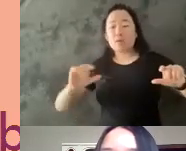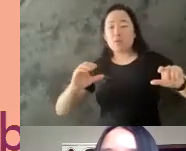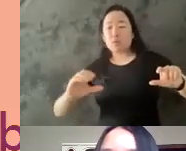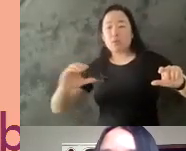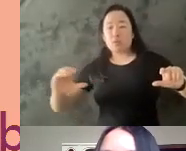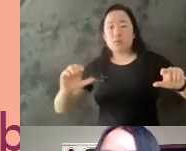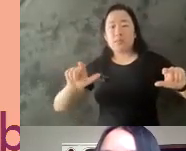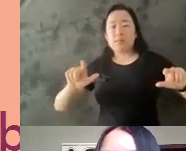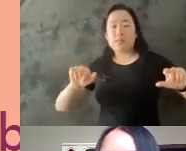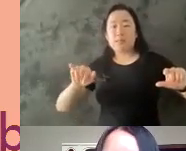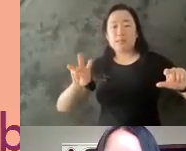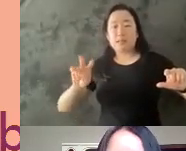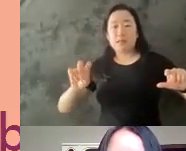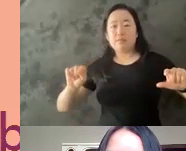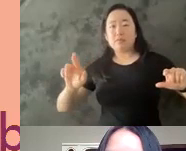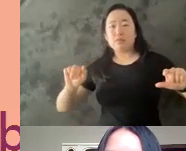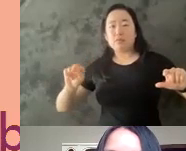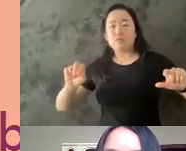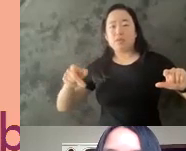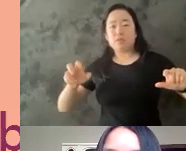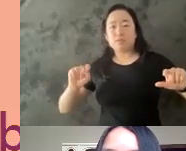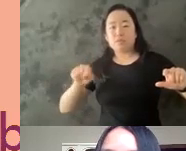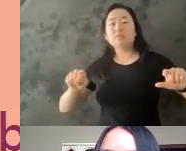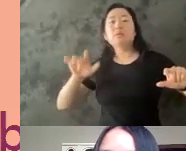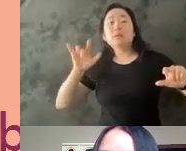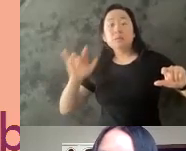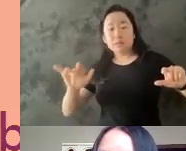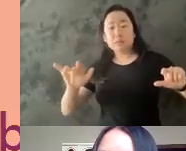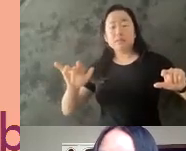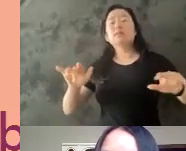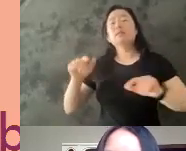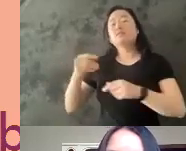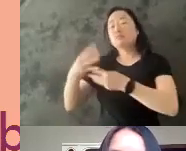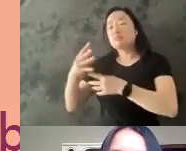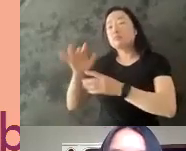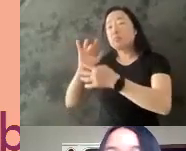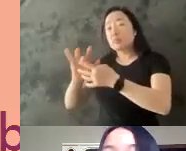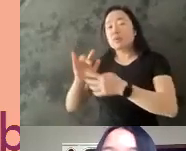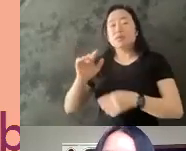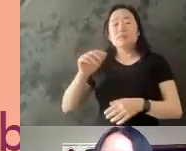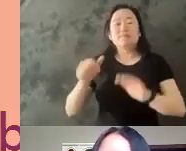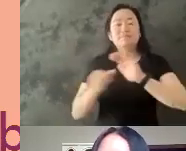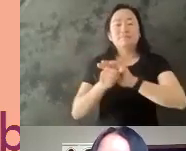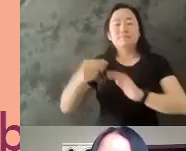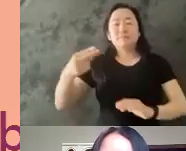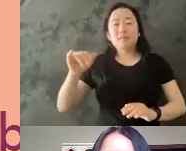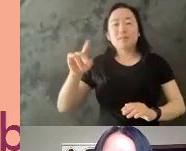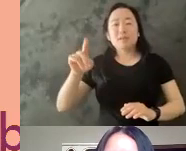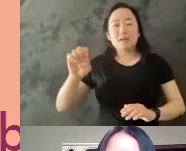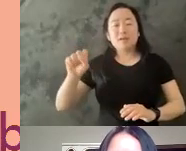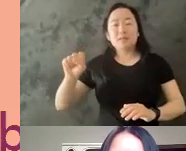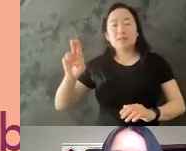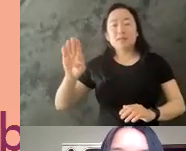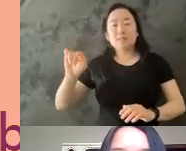press hide subtitles. So that feature will, and you can turn them back on at any